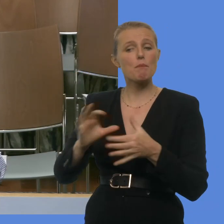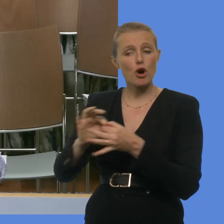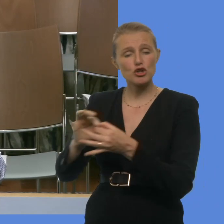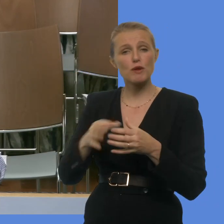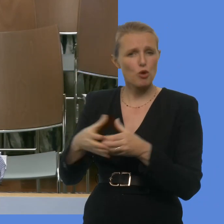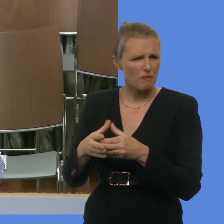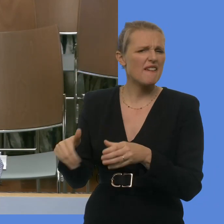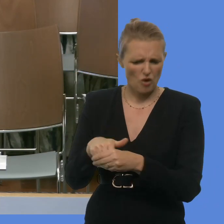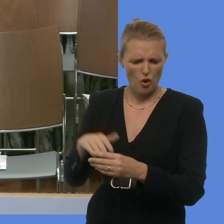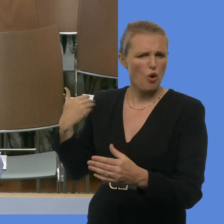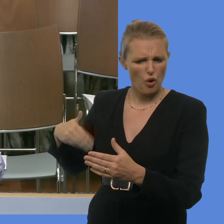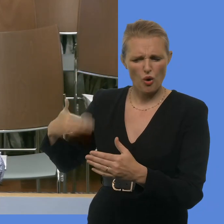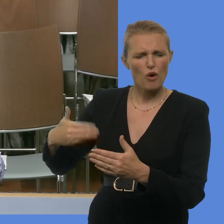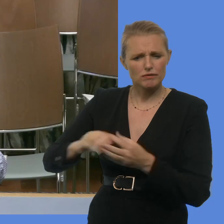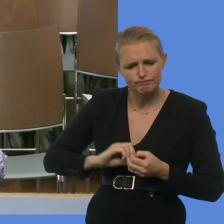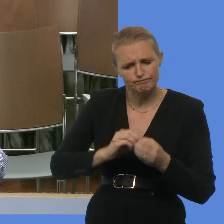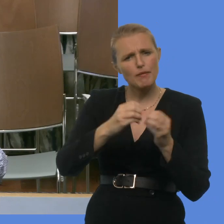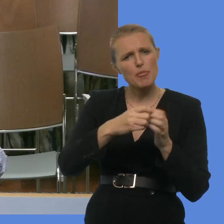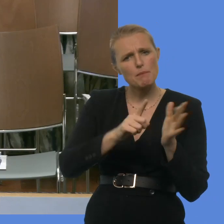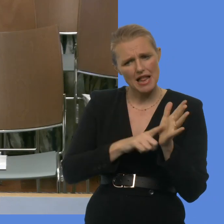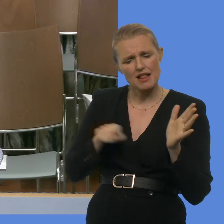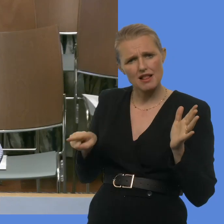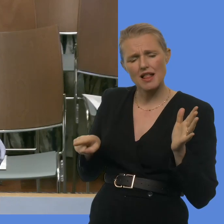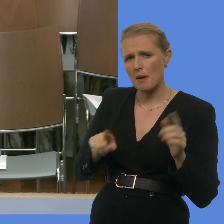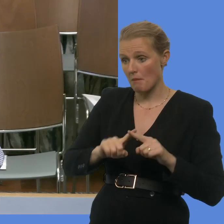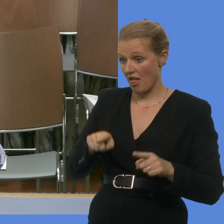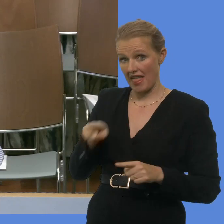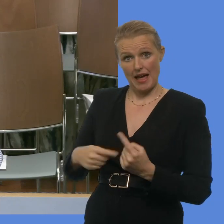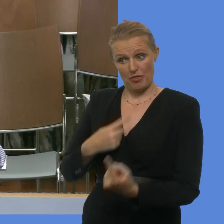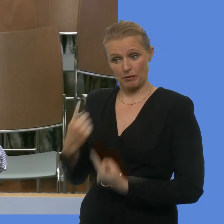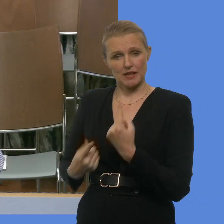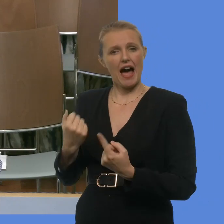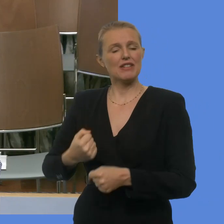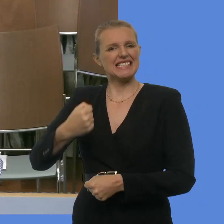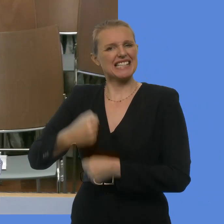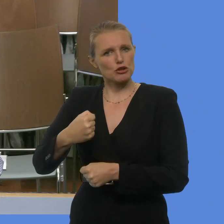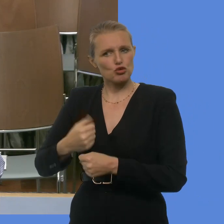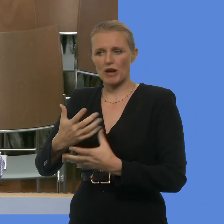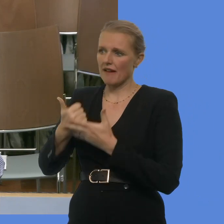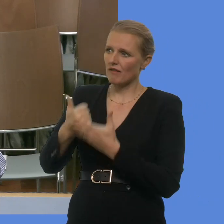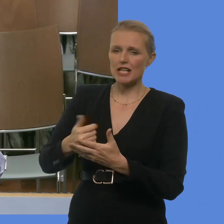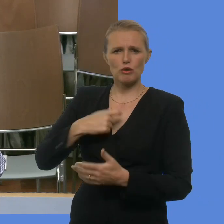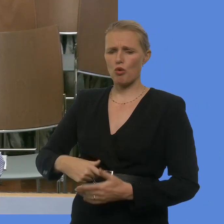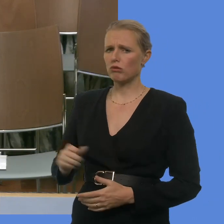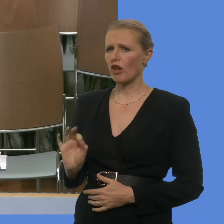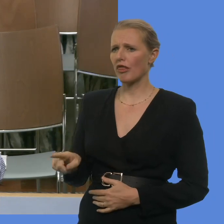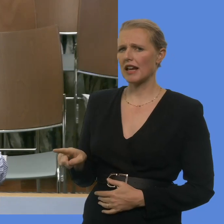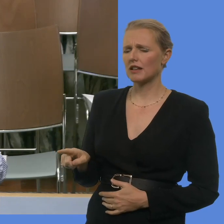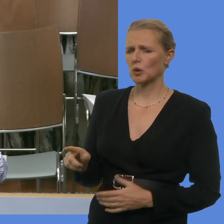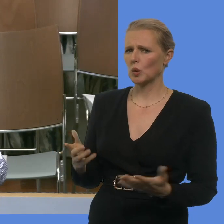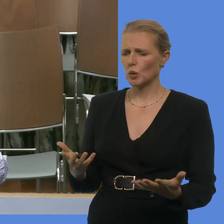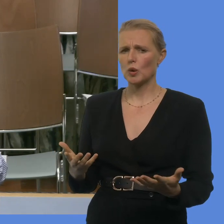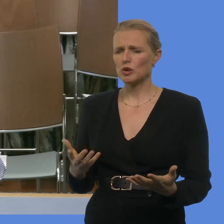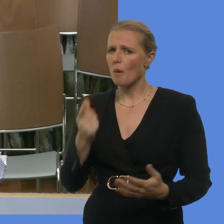been involved in the development of the bill, but they do not currently have a statutory advisory role. Therefore, members